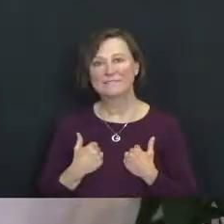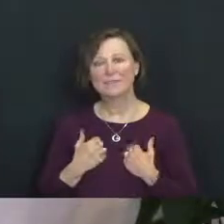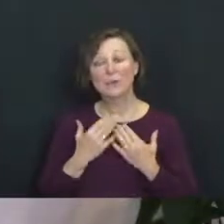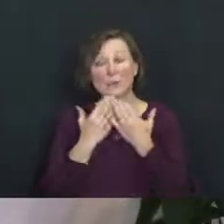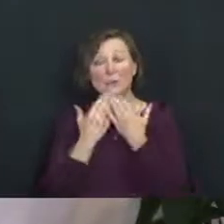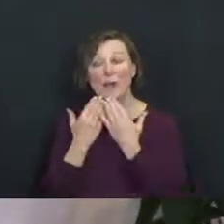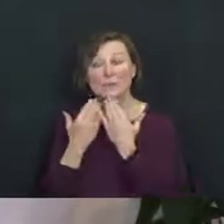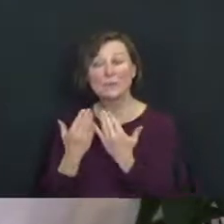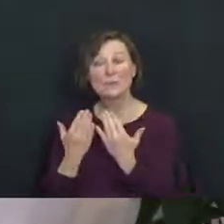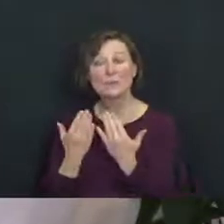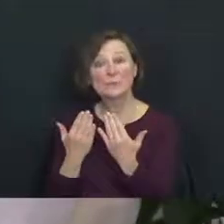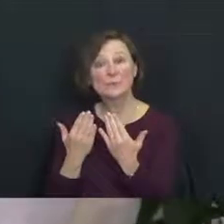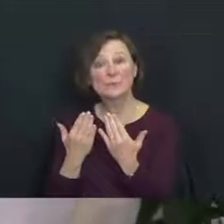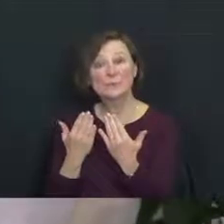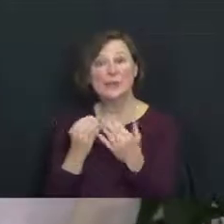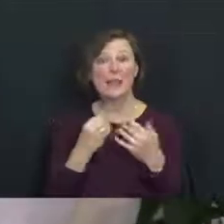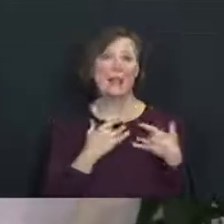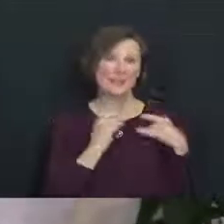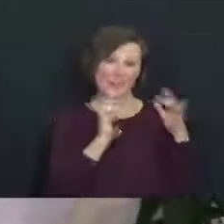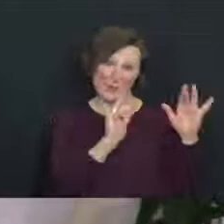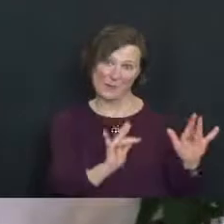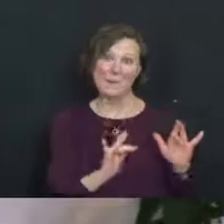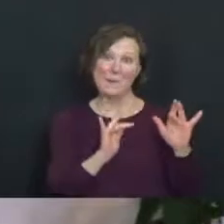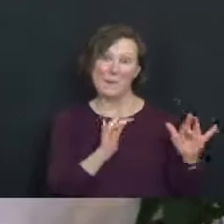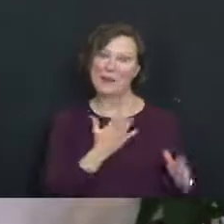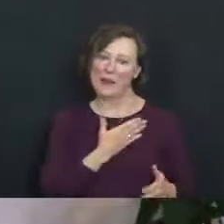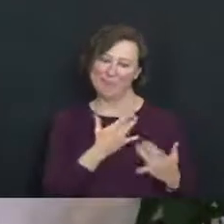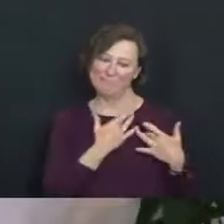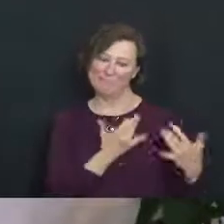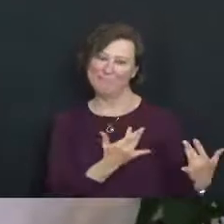Gratitude and compassion are our way.